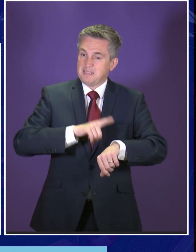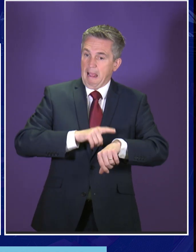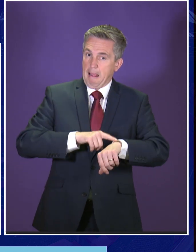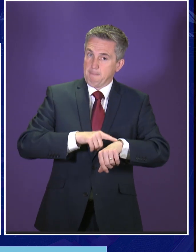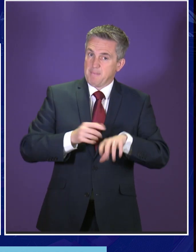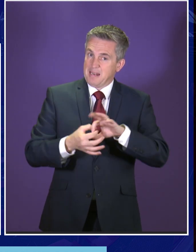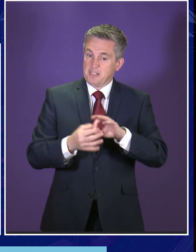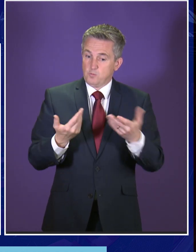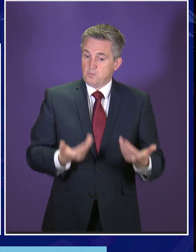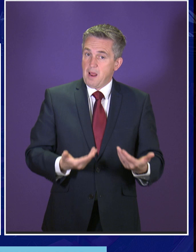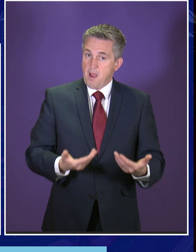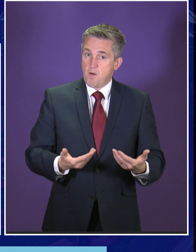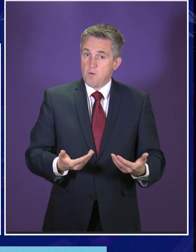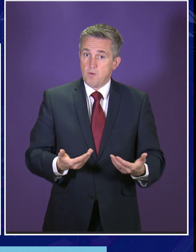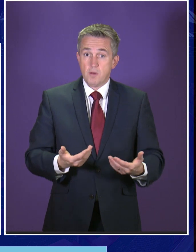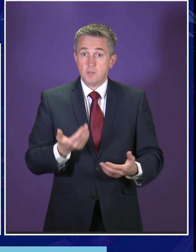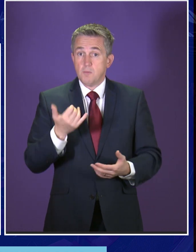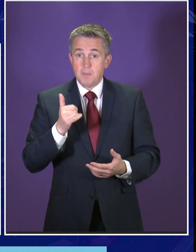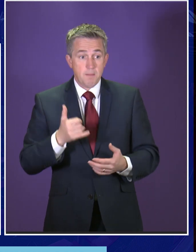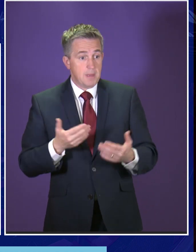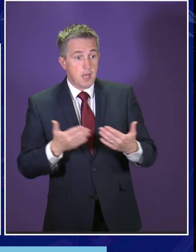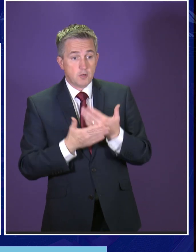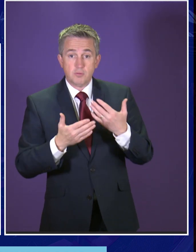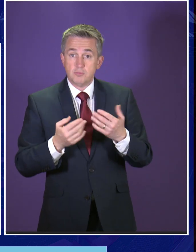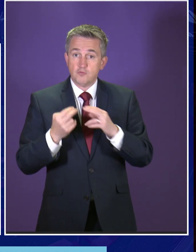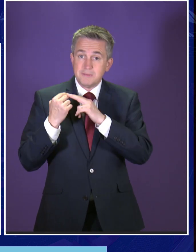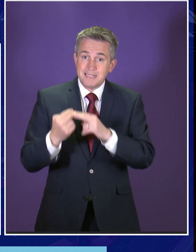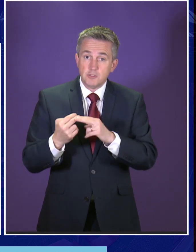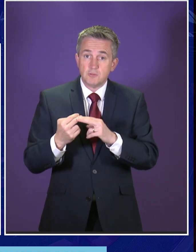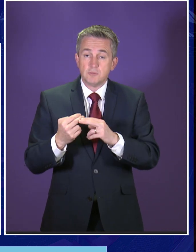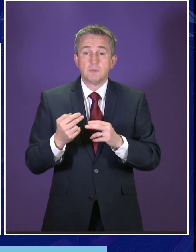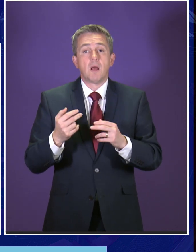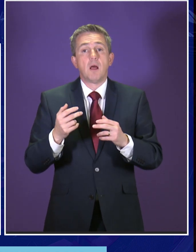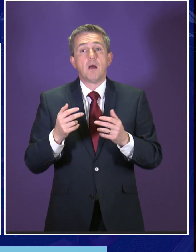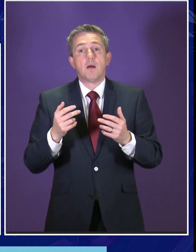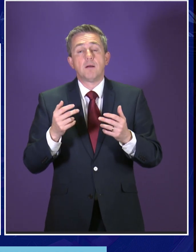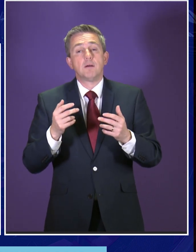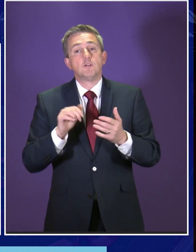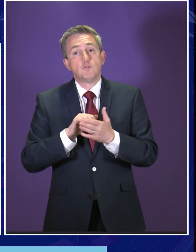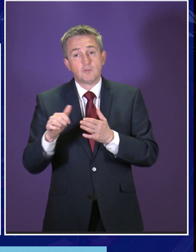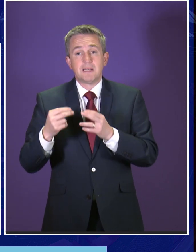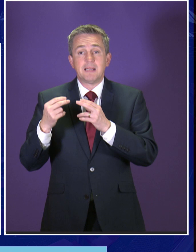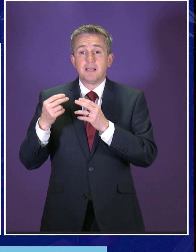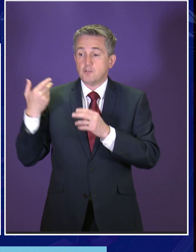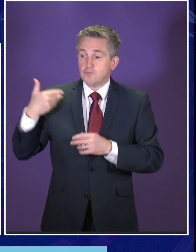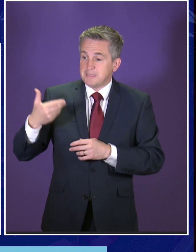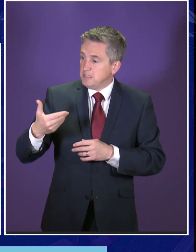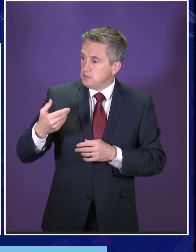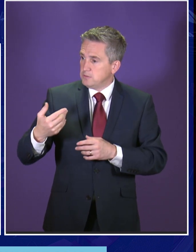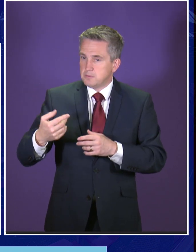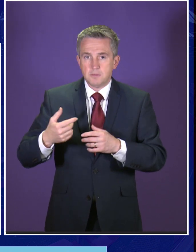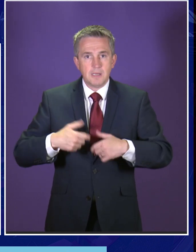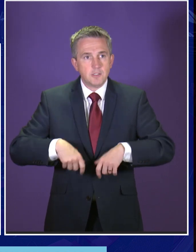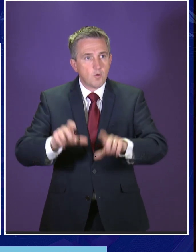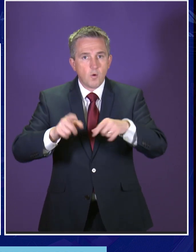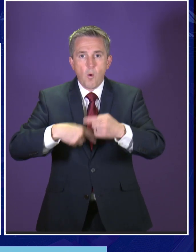present day. Thus, you can easily have a contemporary tradition or a tradition that manifests itself in the modern era. Tradition lives all around us,